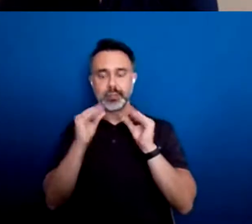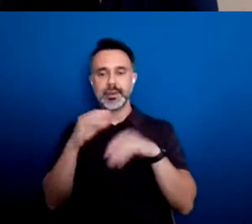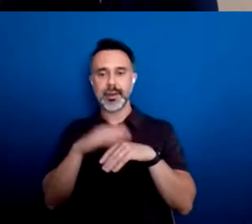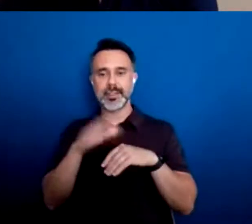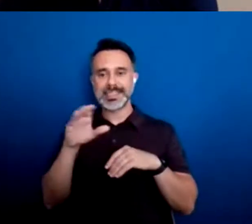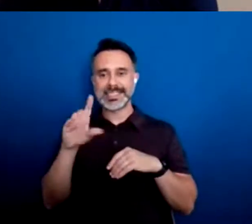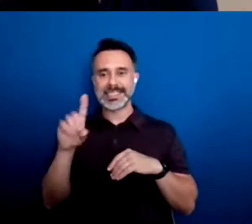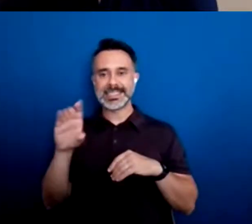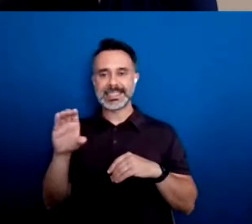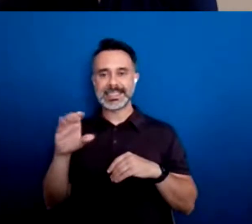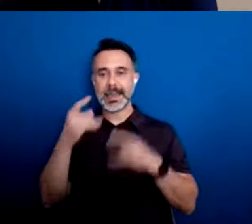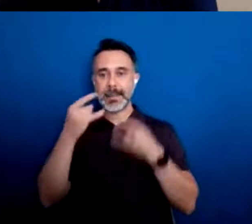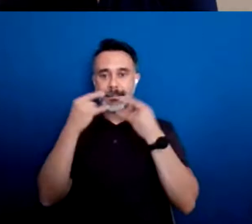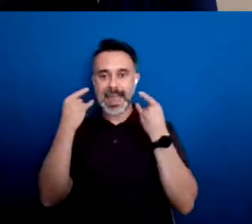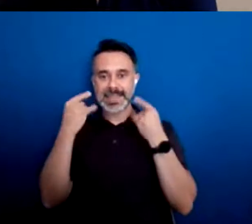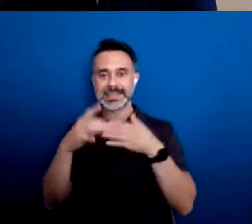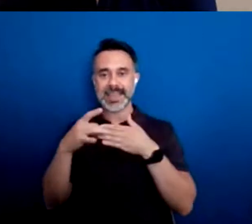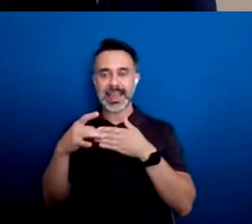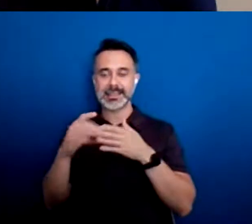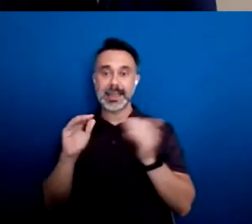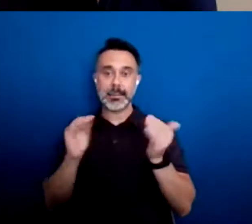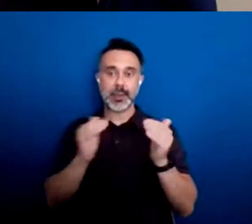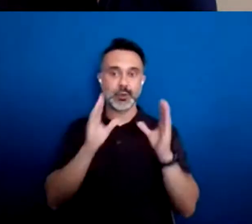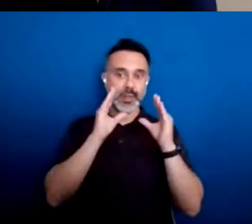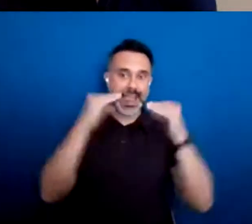guidance as opposed to the happy faces. And so